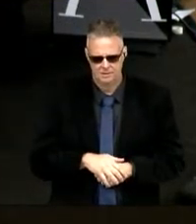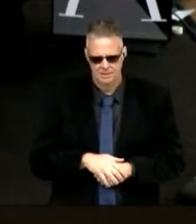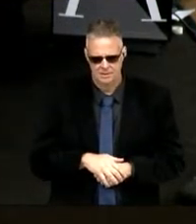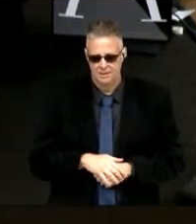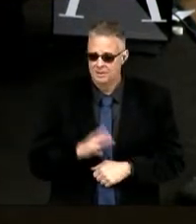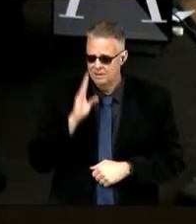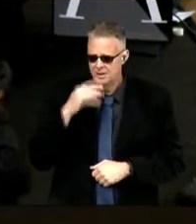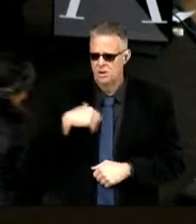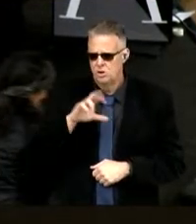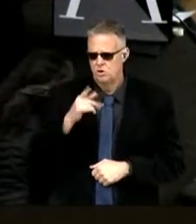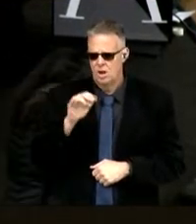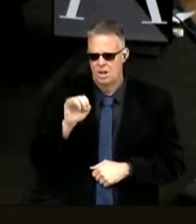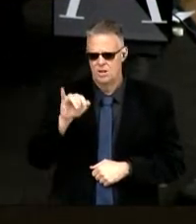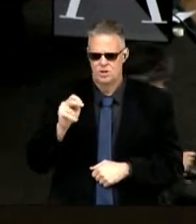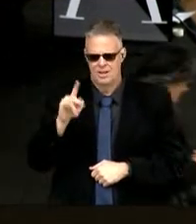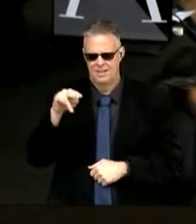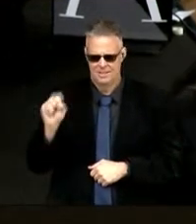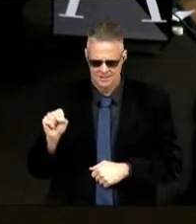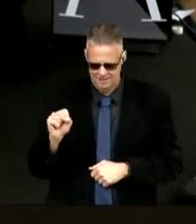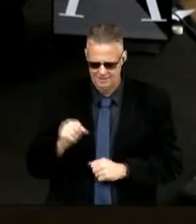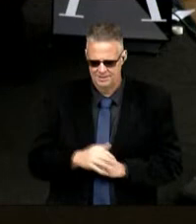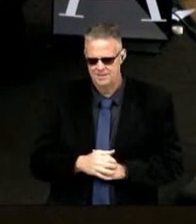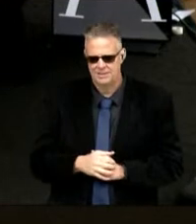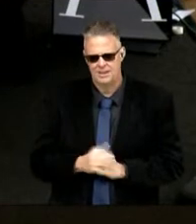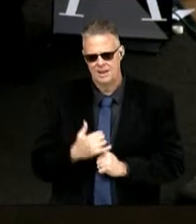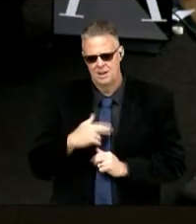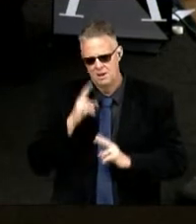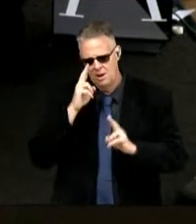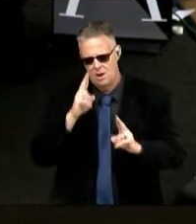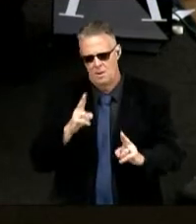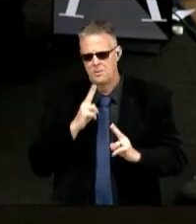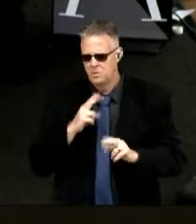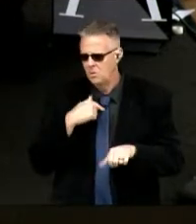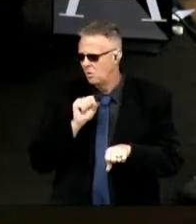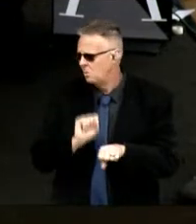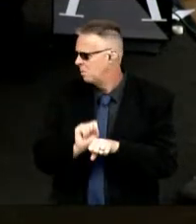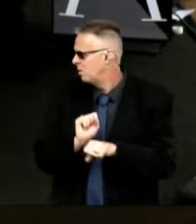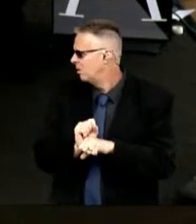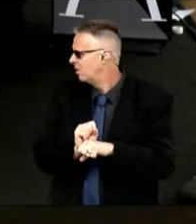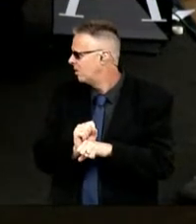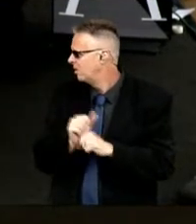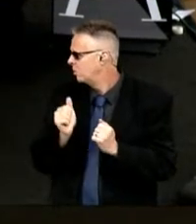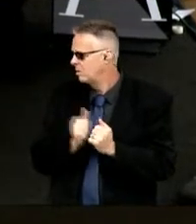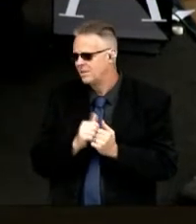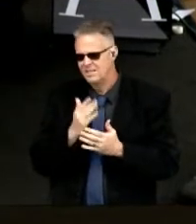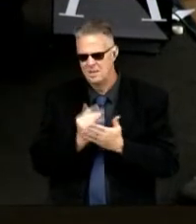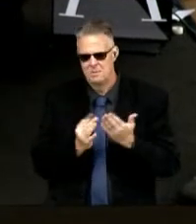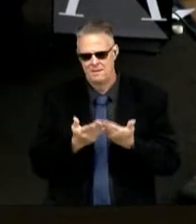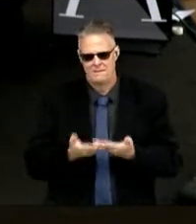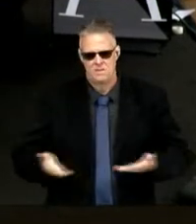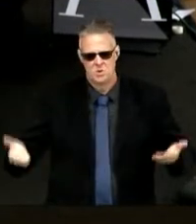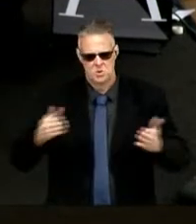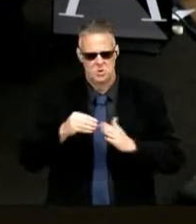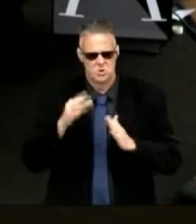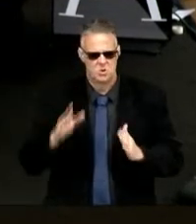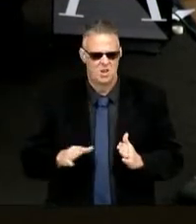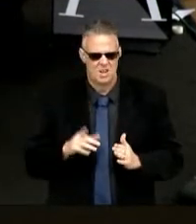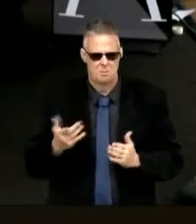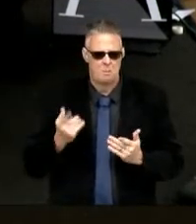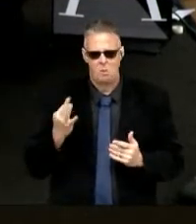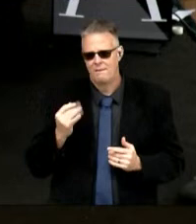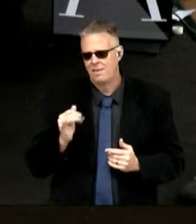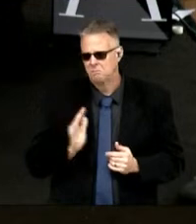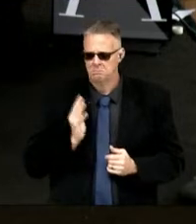I'm Charlie Jenkins. I have the honor of being able to work with some of these students. These are probably the